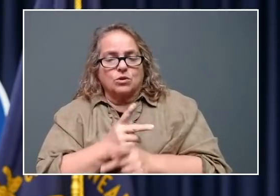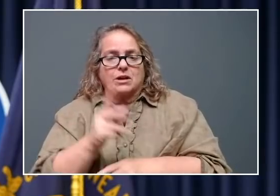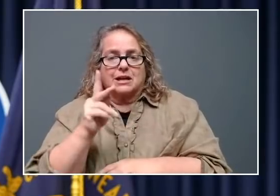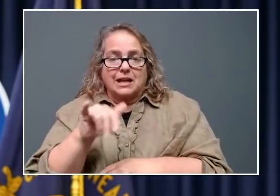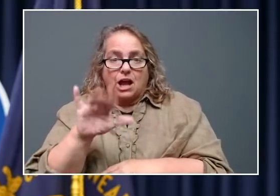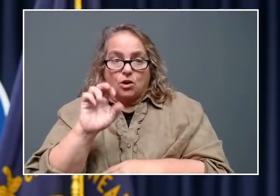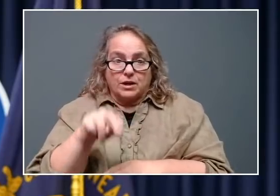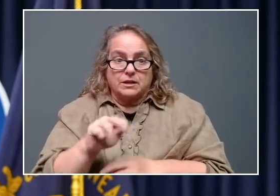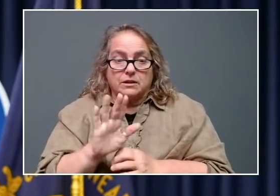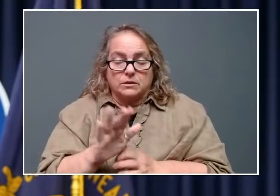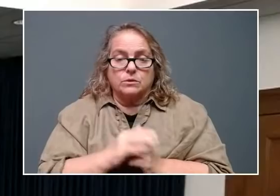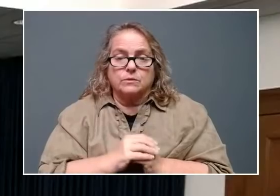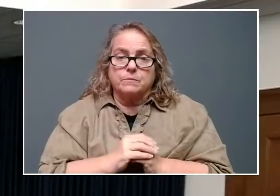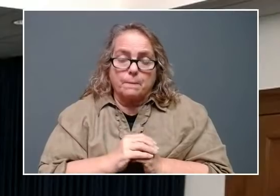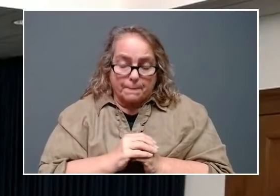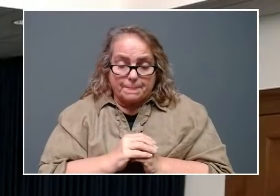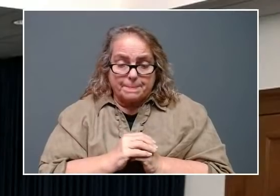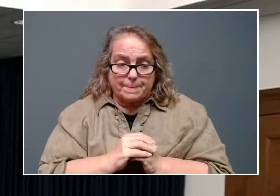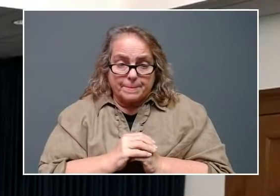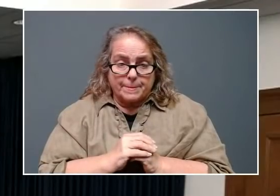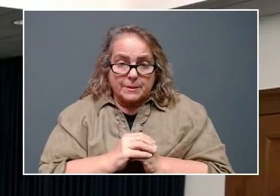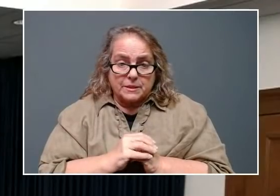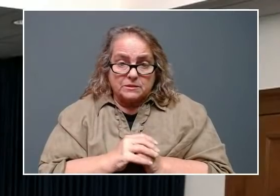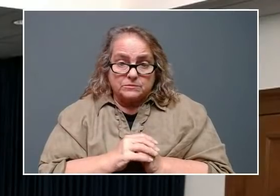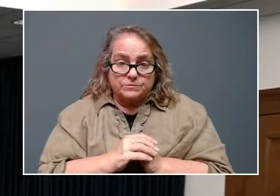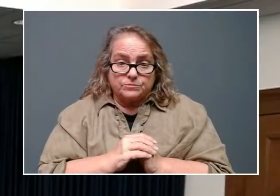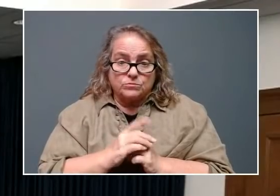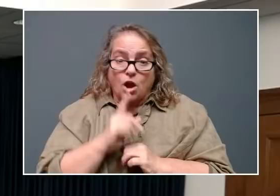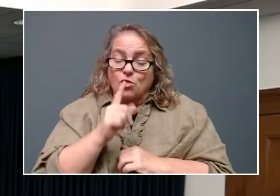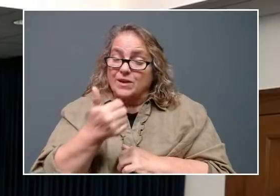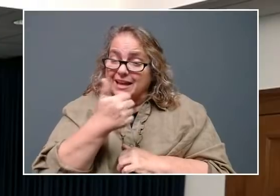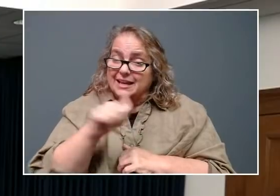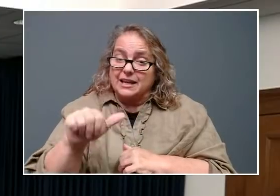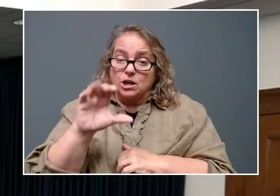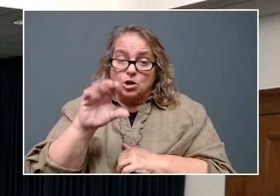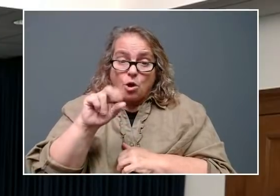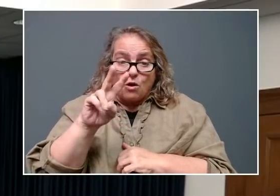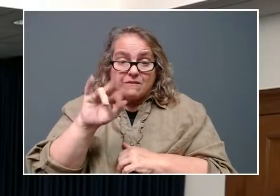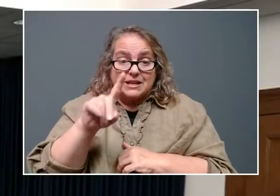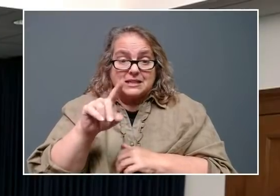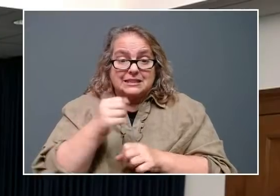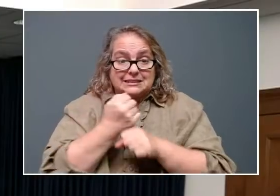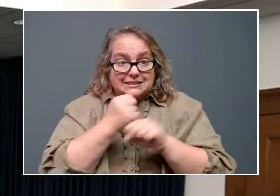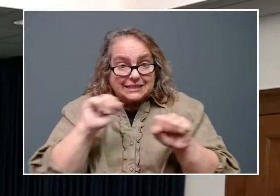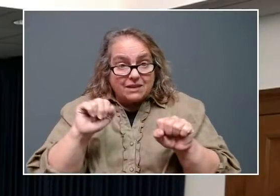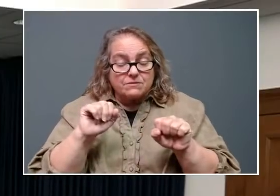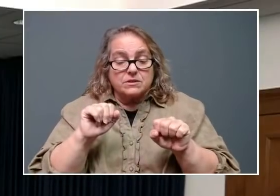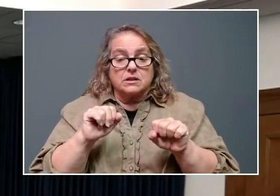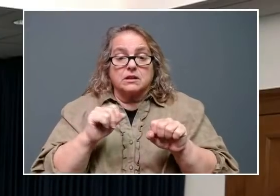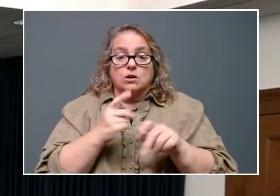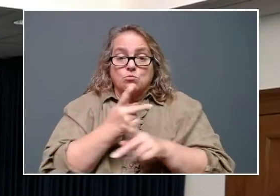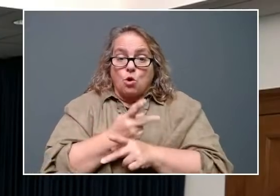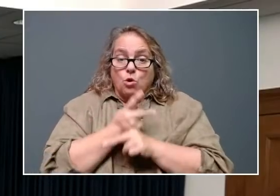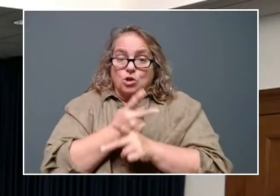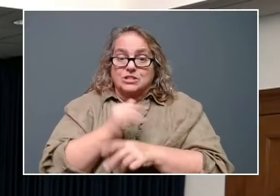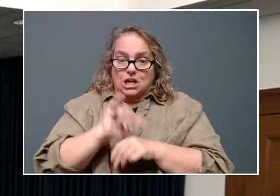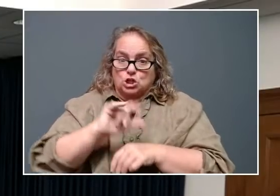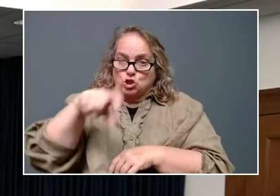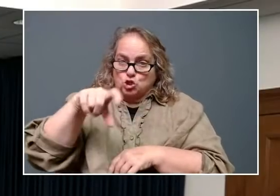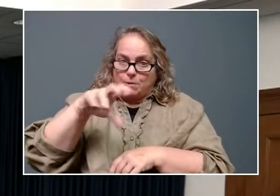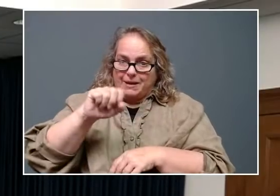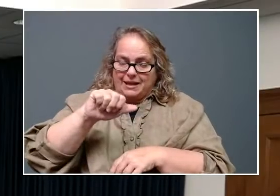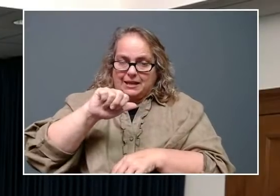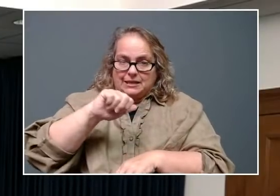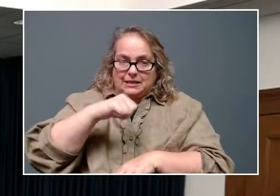tied now, but are there any COVID safety protocols that you think should be in place that are not? And